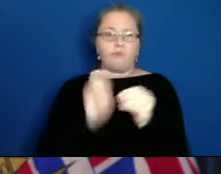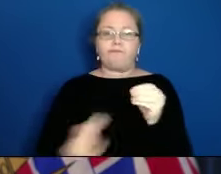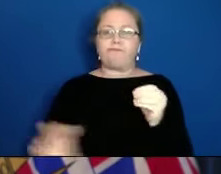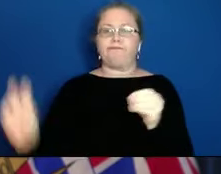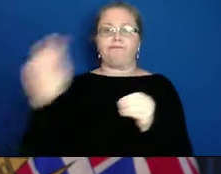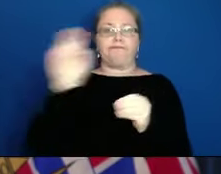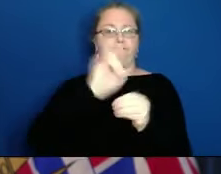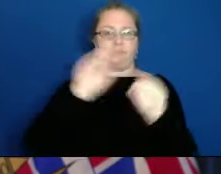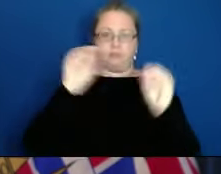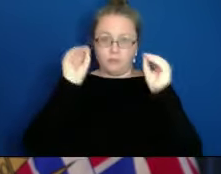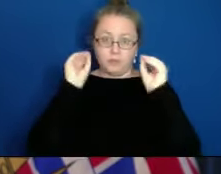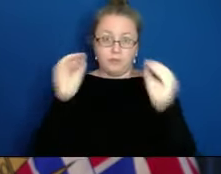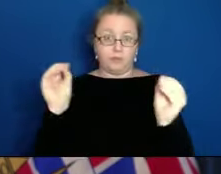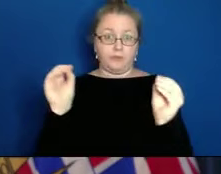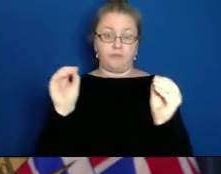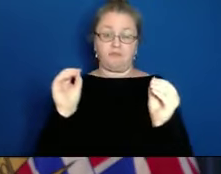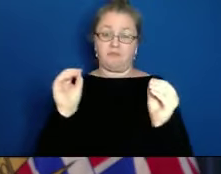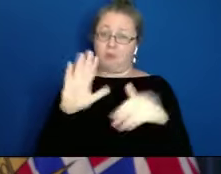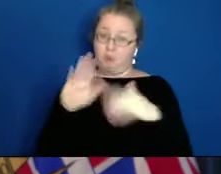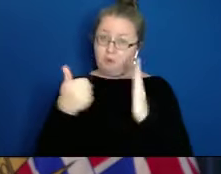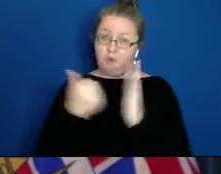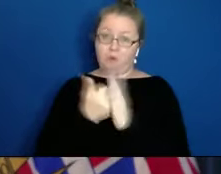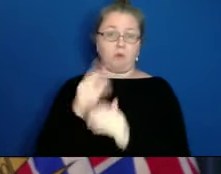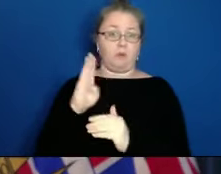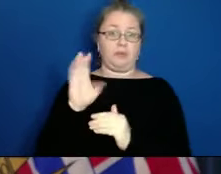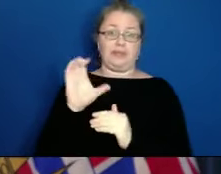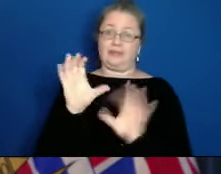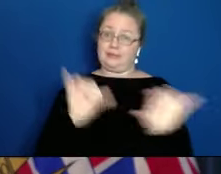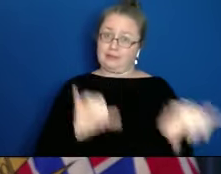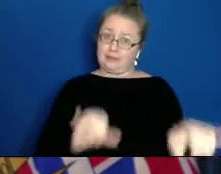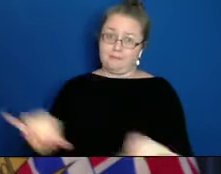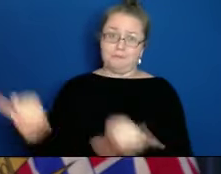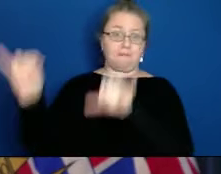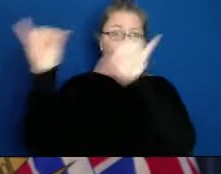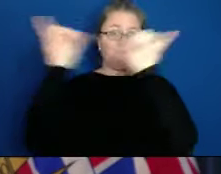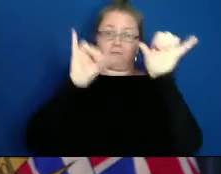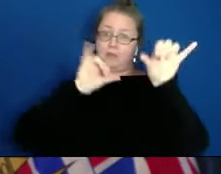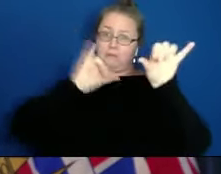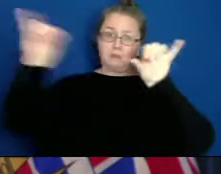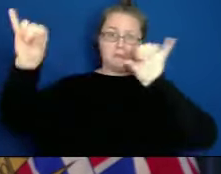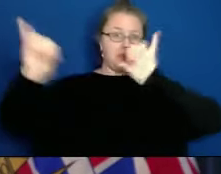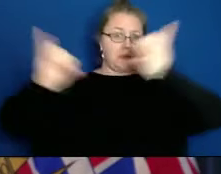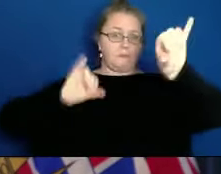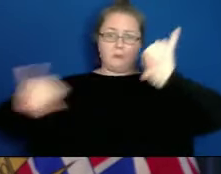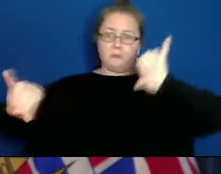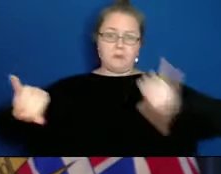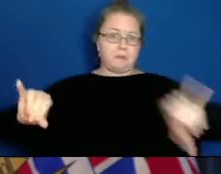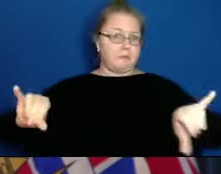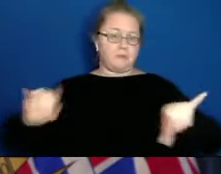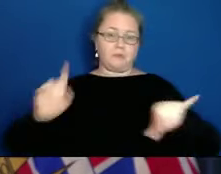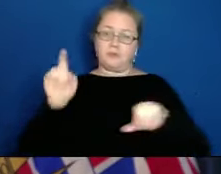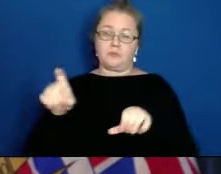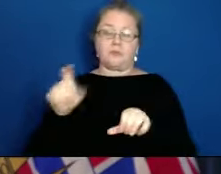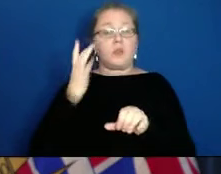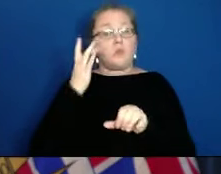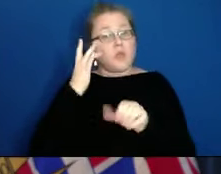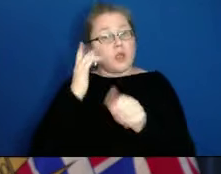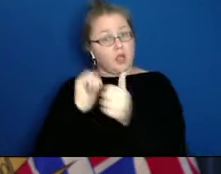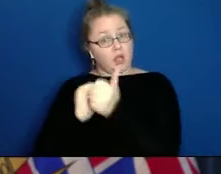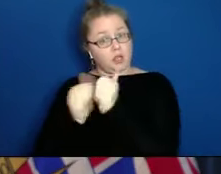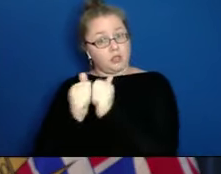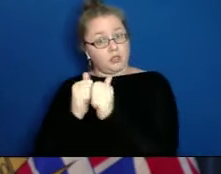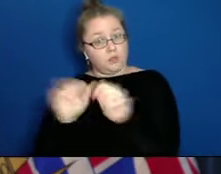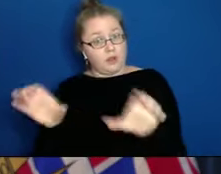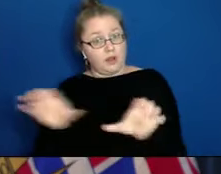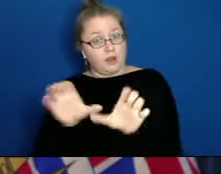to have in place now across the province to ensure that we can have these important sport activities